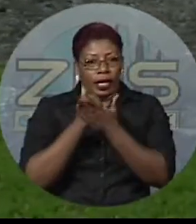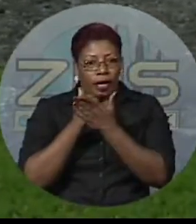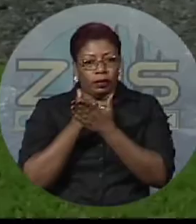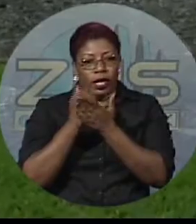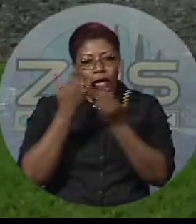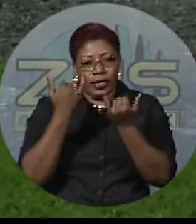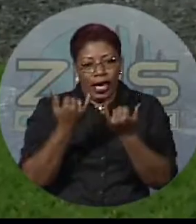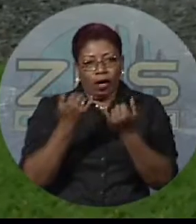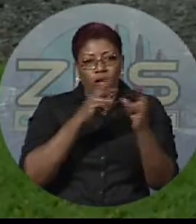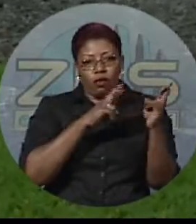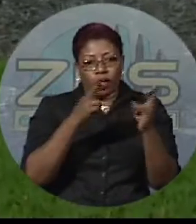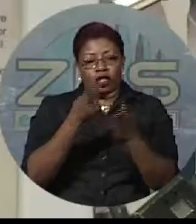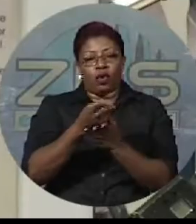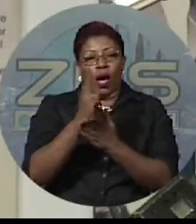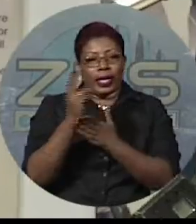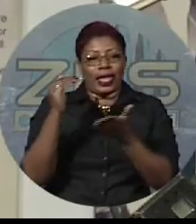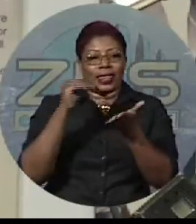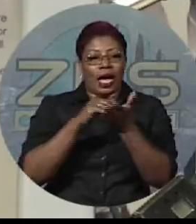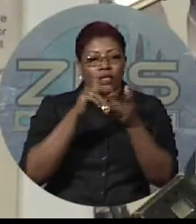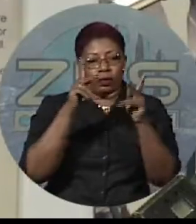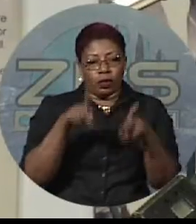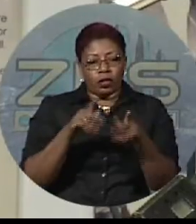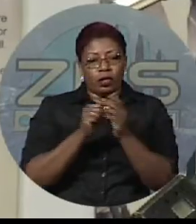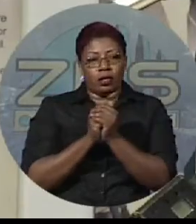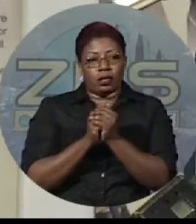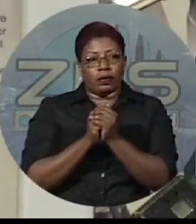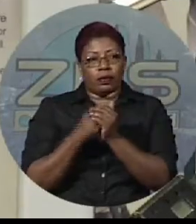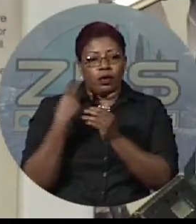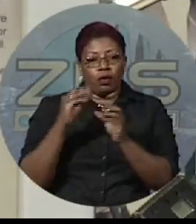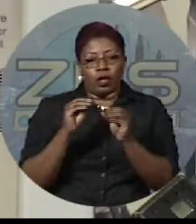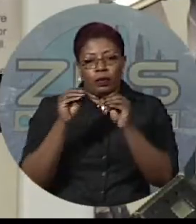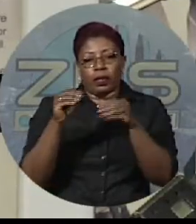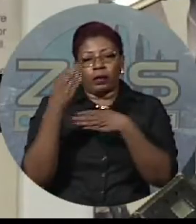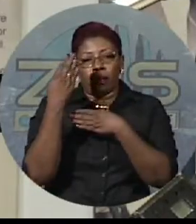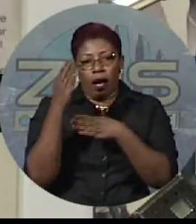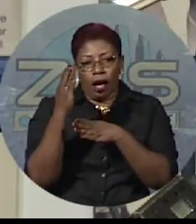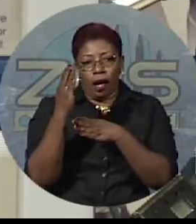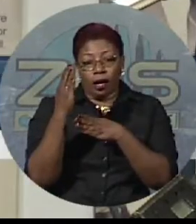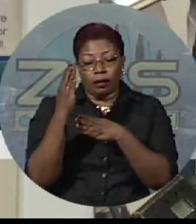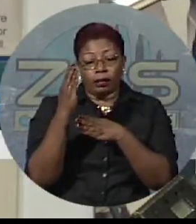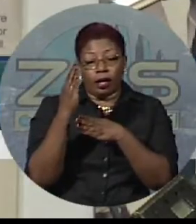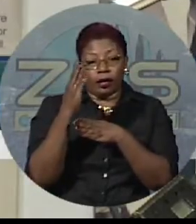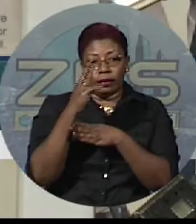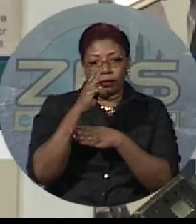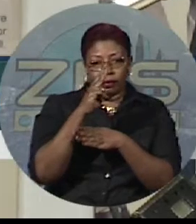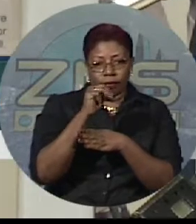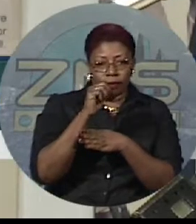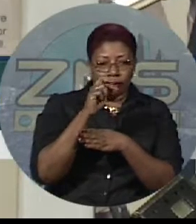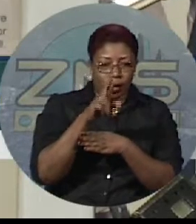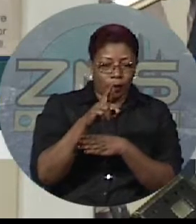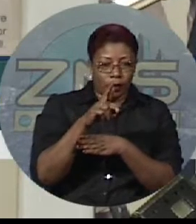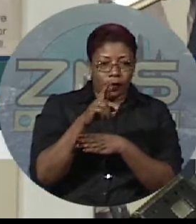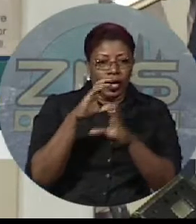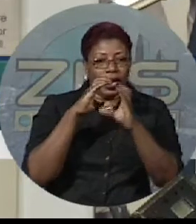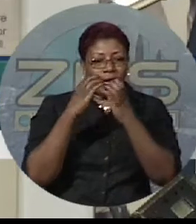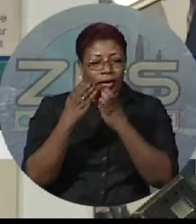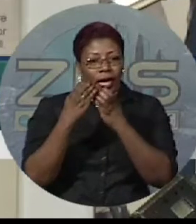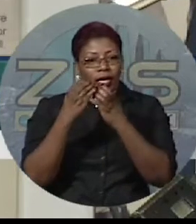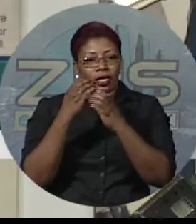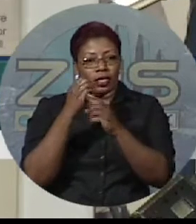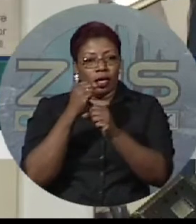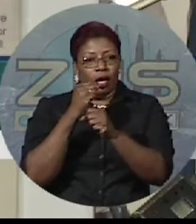now preparing to hire thousands. We put Bahamar in the hands of a world-class operator with successful